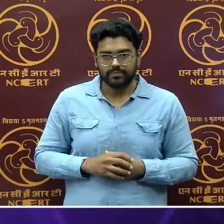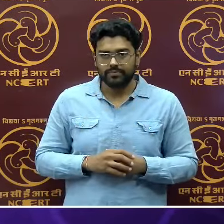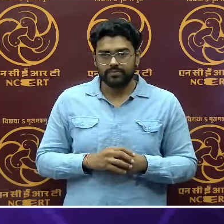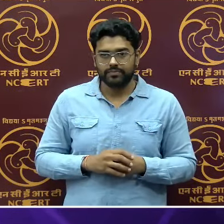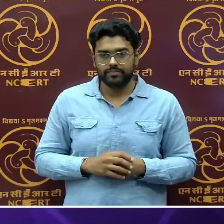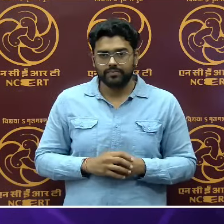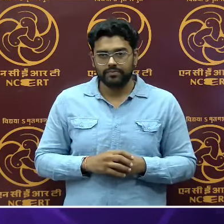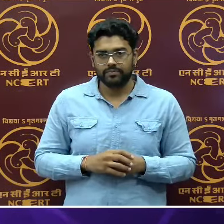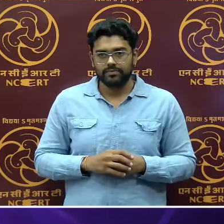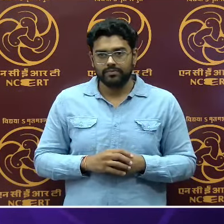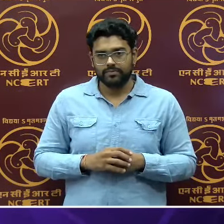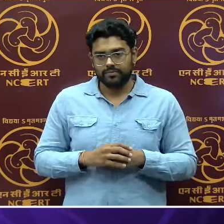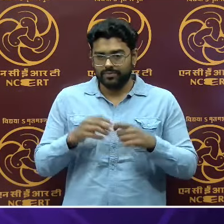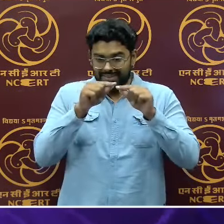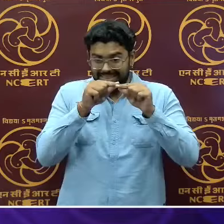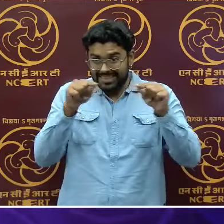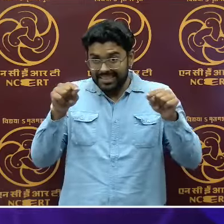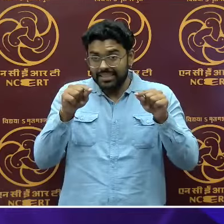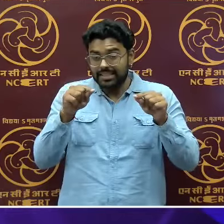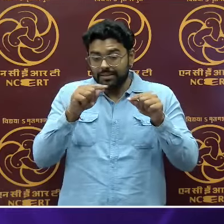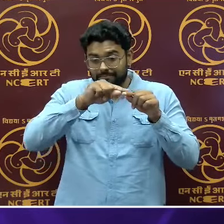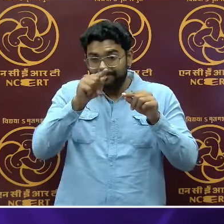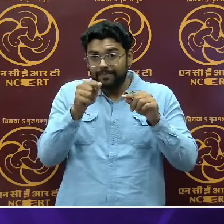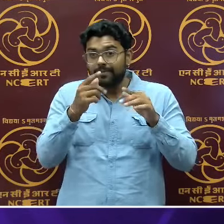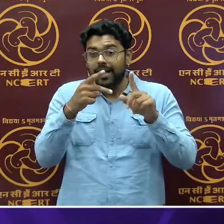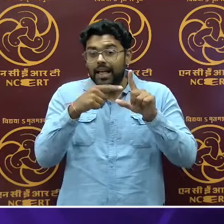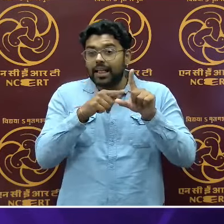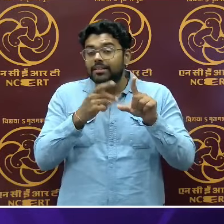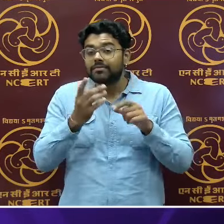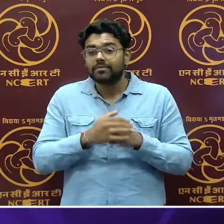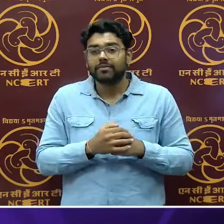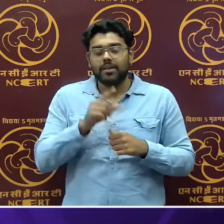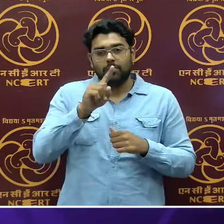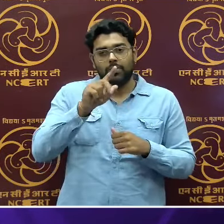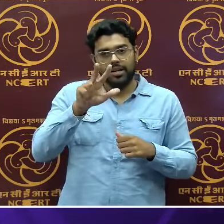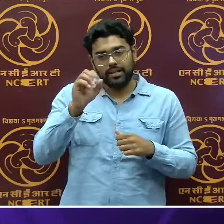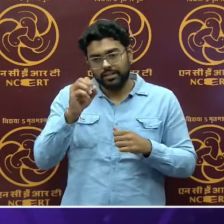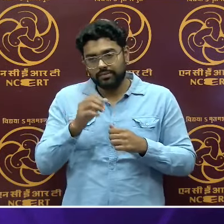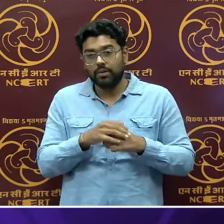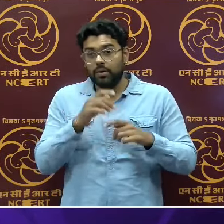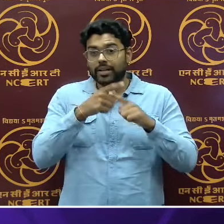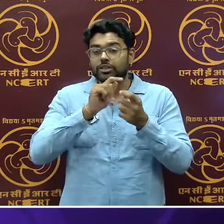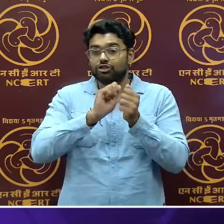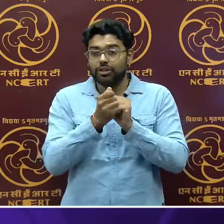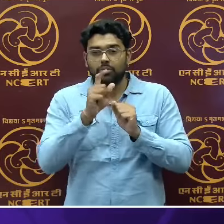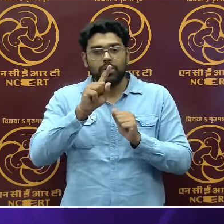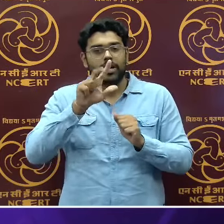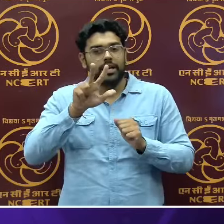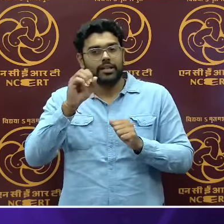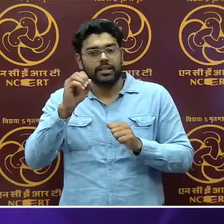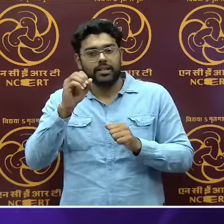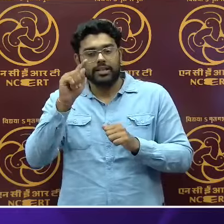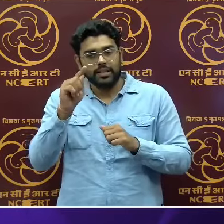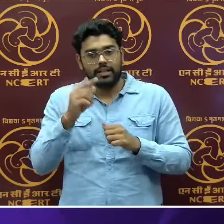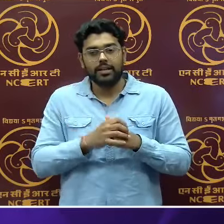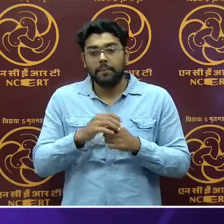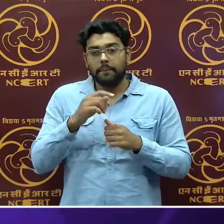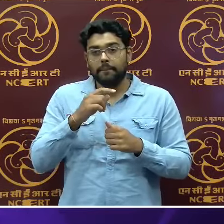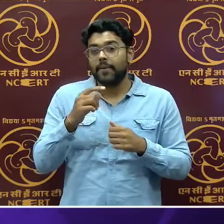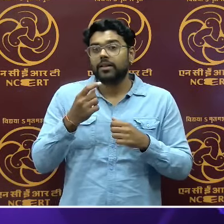straight angle is 180. So, x will be equal to 180 degrees minus what is 72